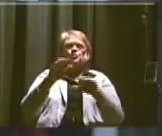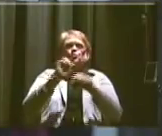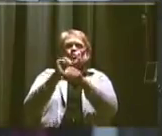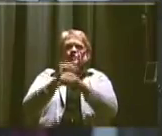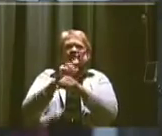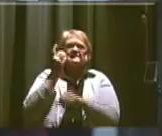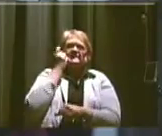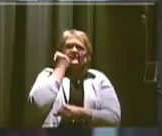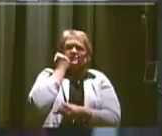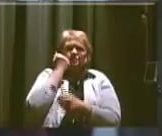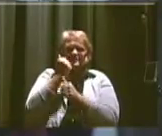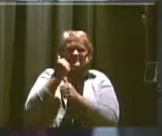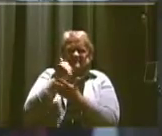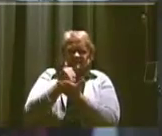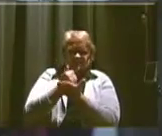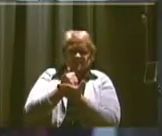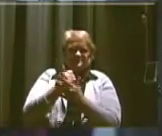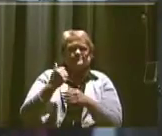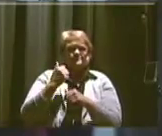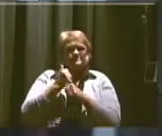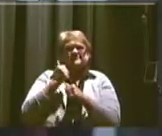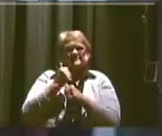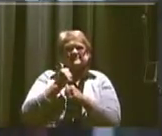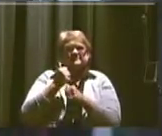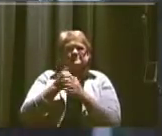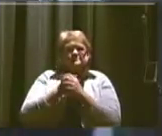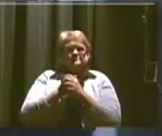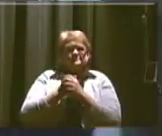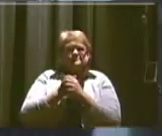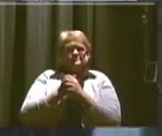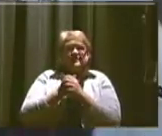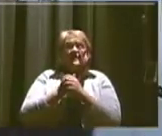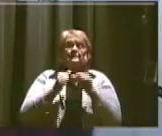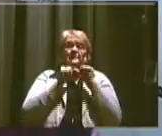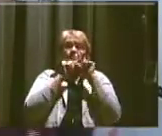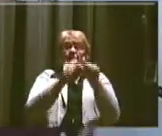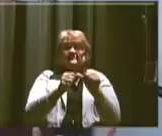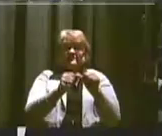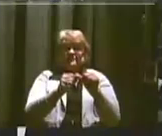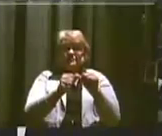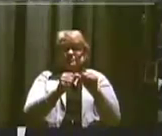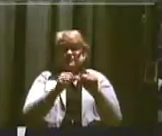while continuing my education at the University of Louisville to become a dentist. Thank you.